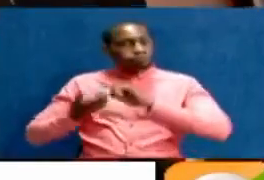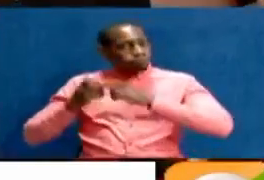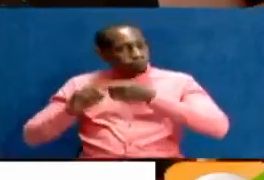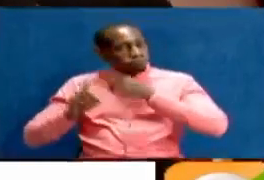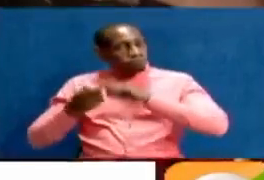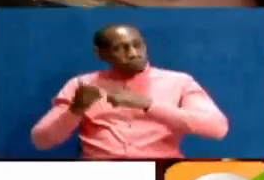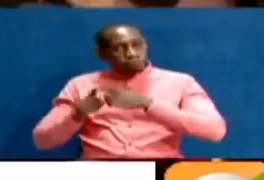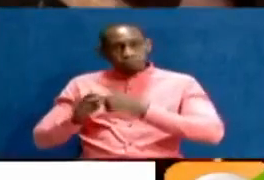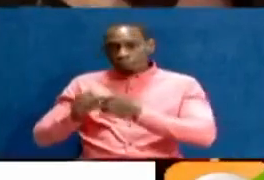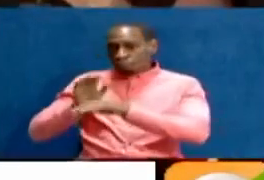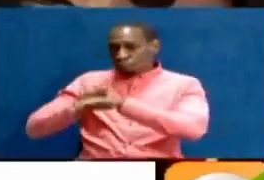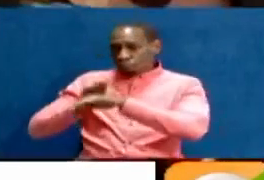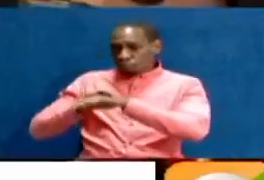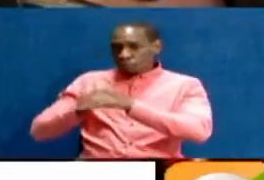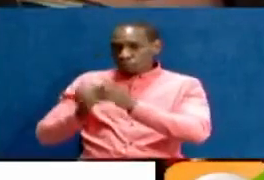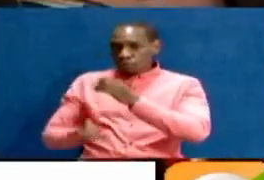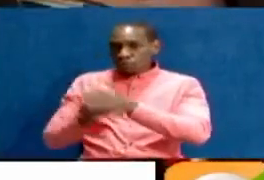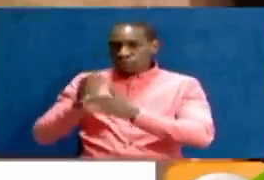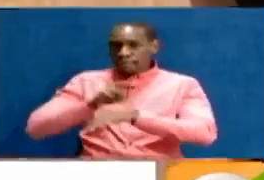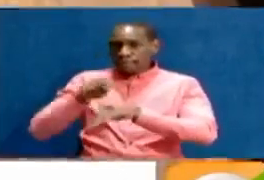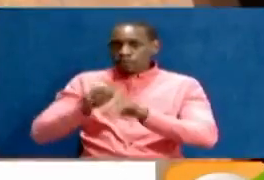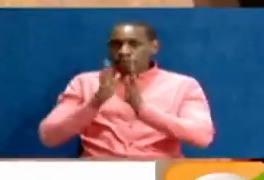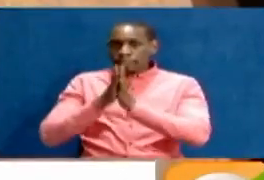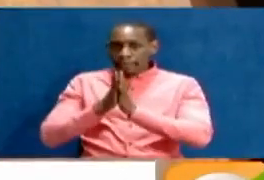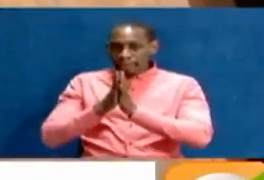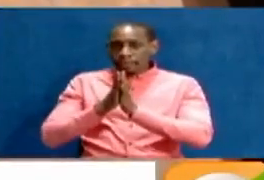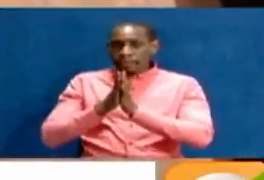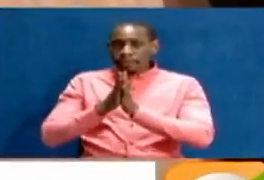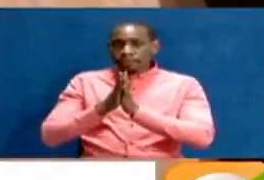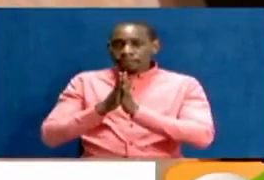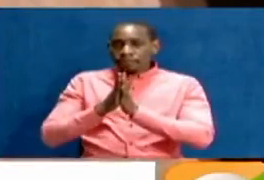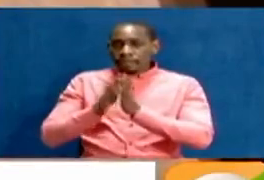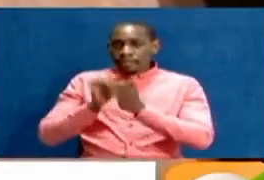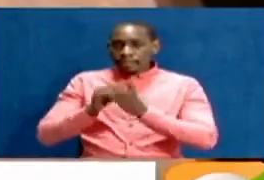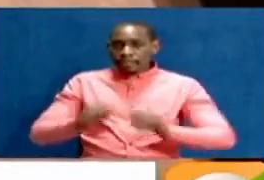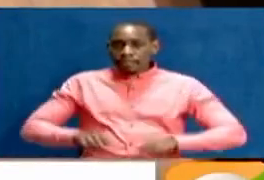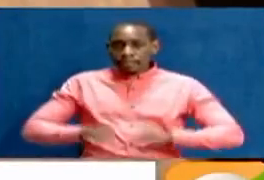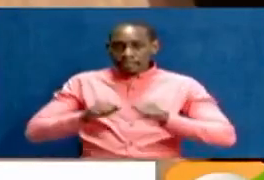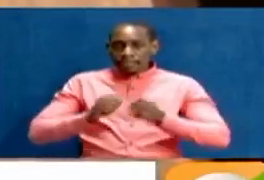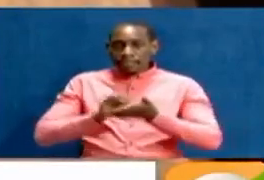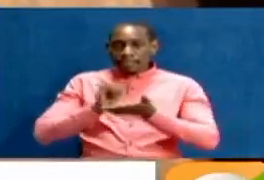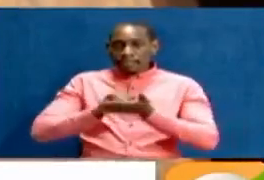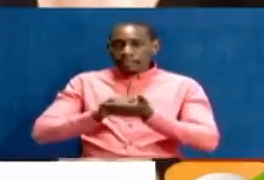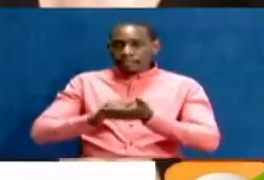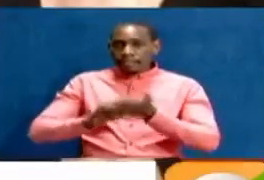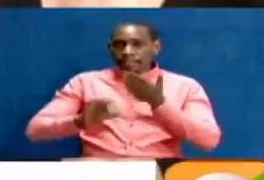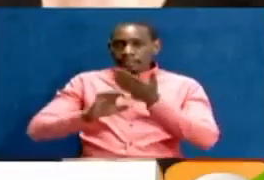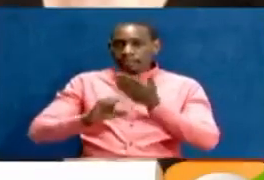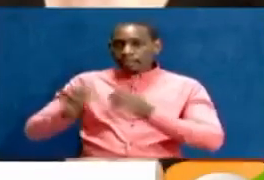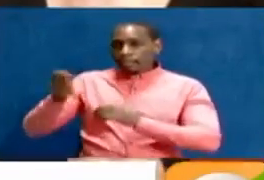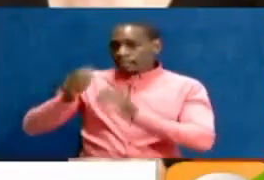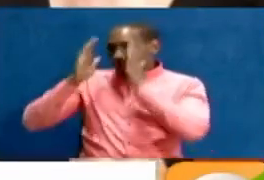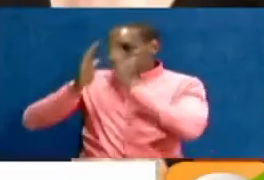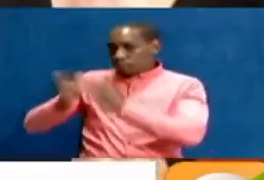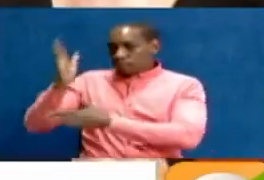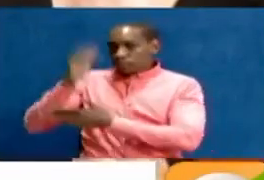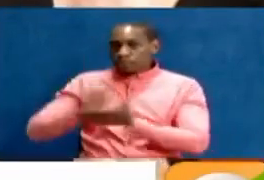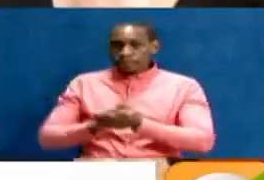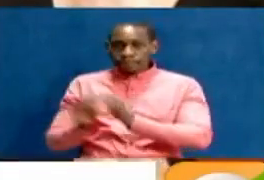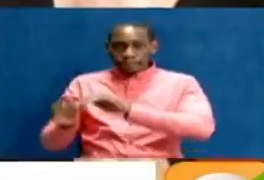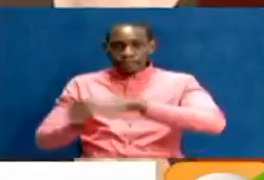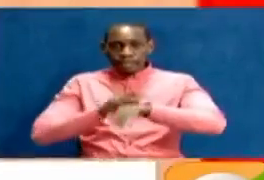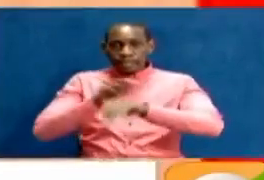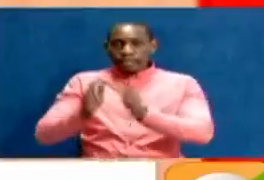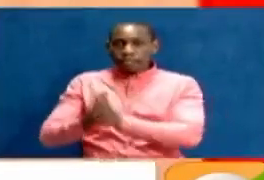remembered his role in establishing the National Prayer Breakfast, which he chaired to put the country before God. In the National Security